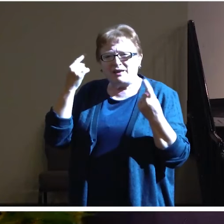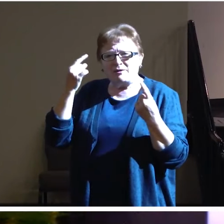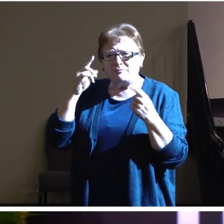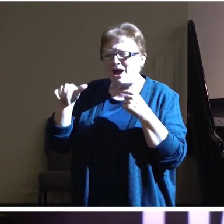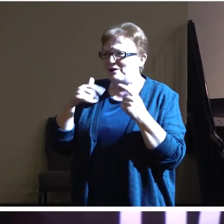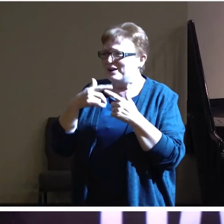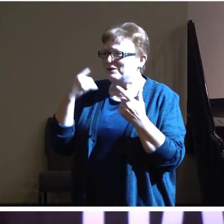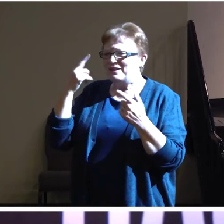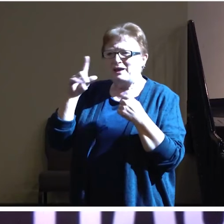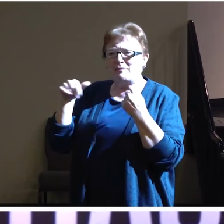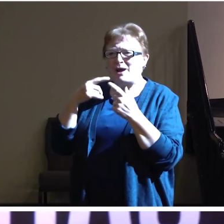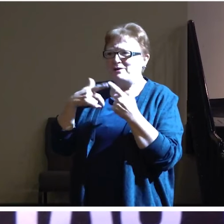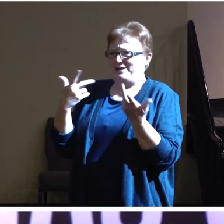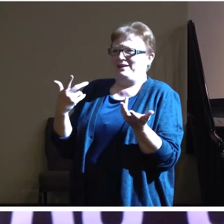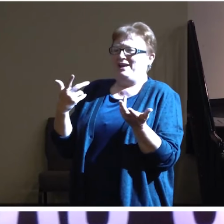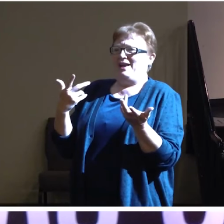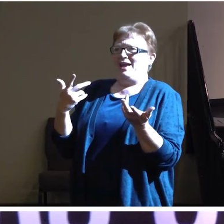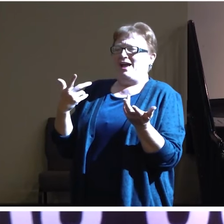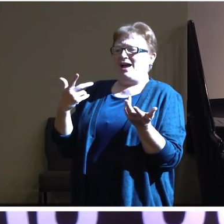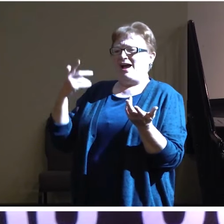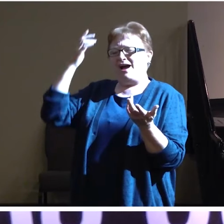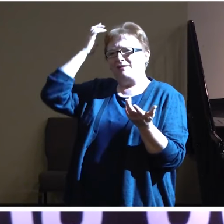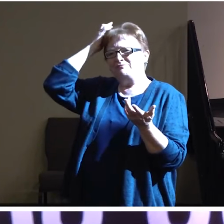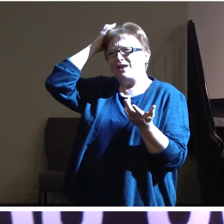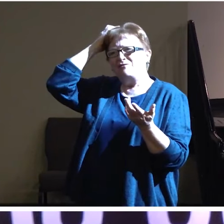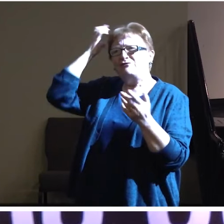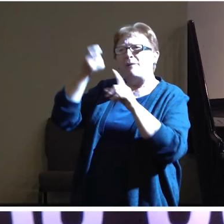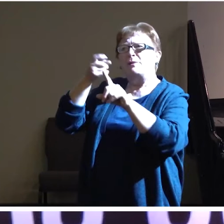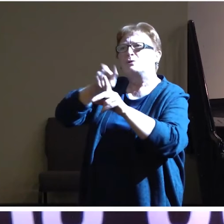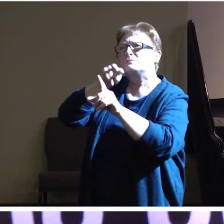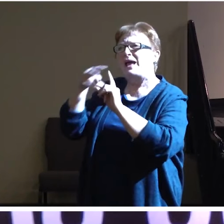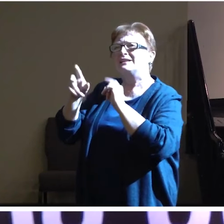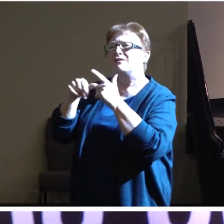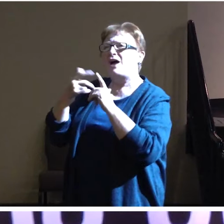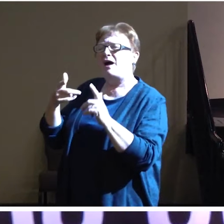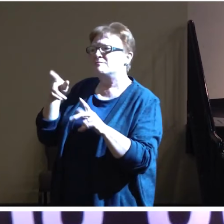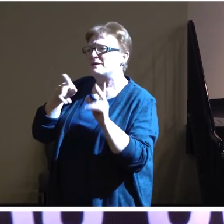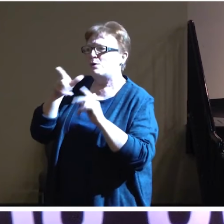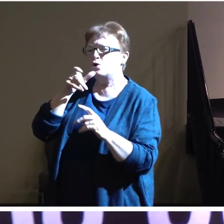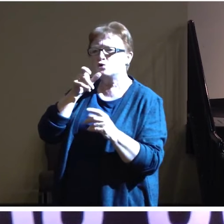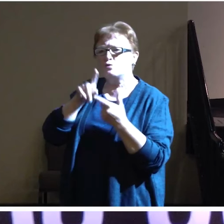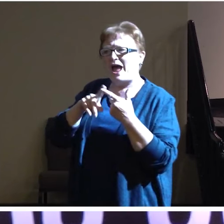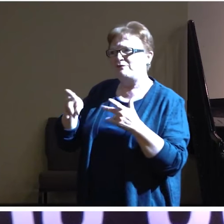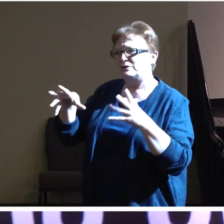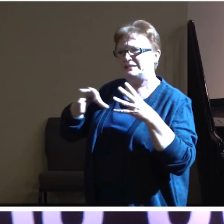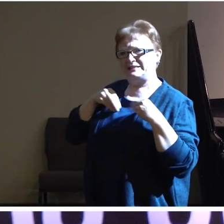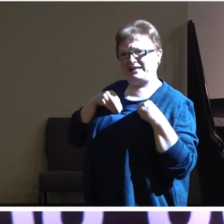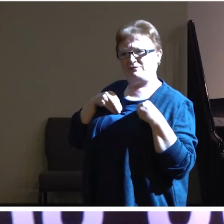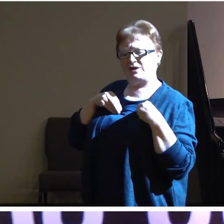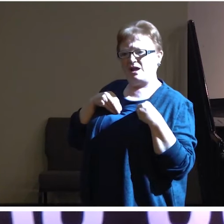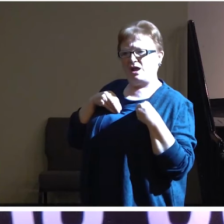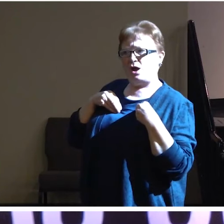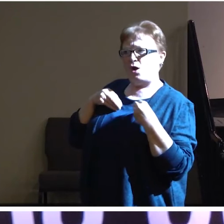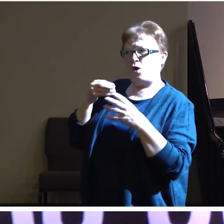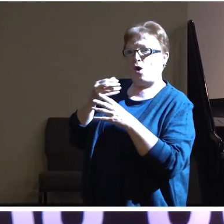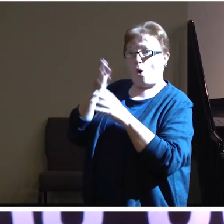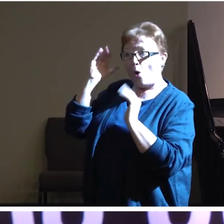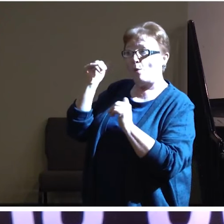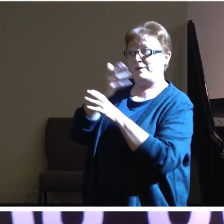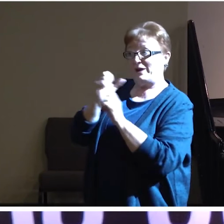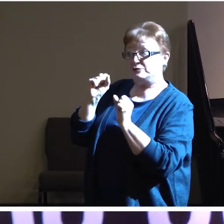objectively, and especially from the perspective of people who have received resurrection life and